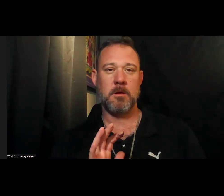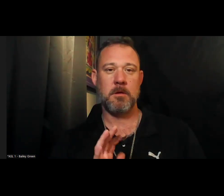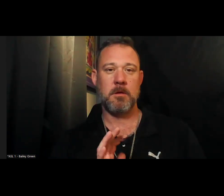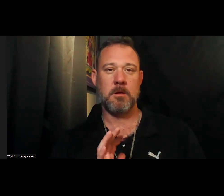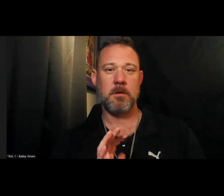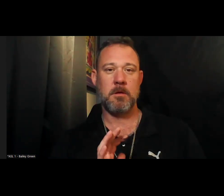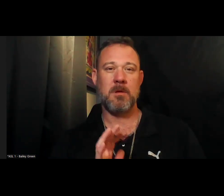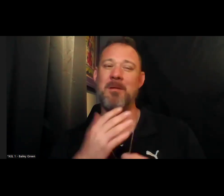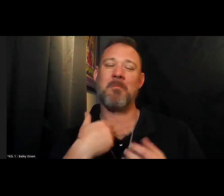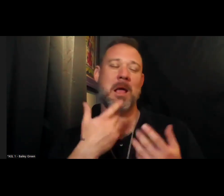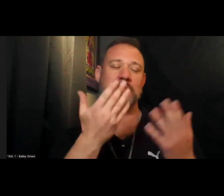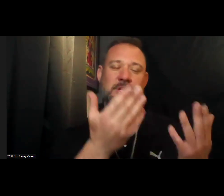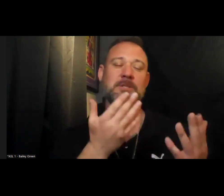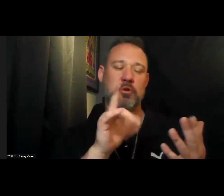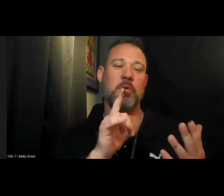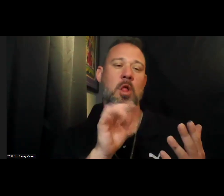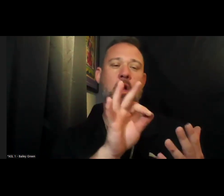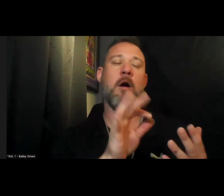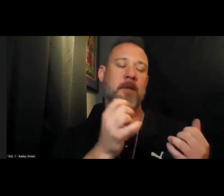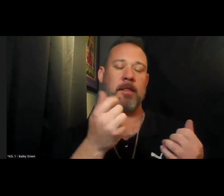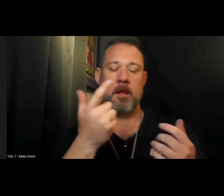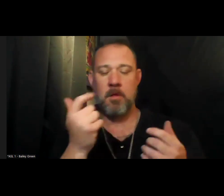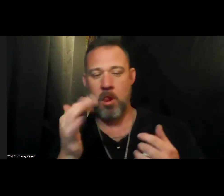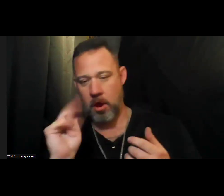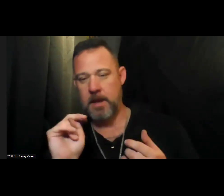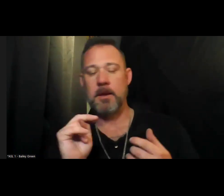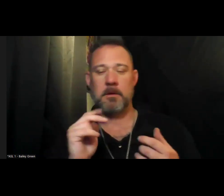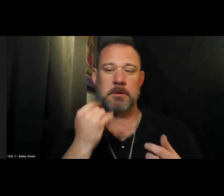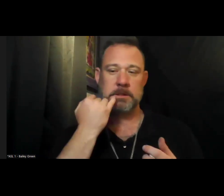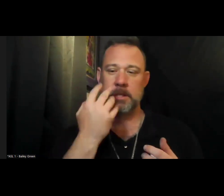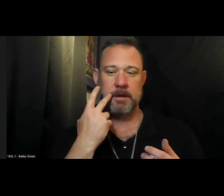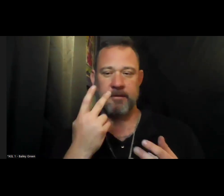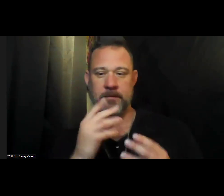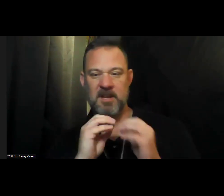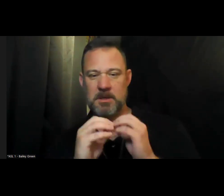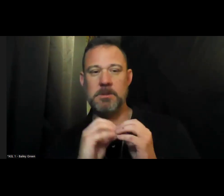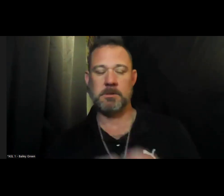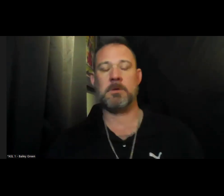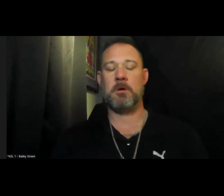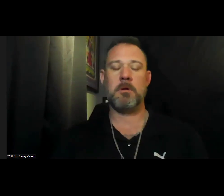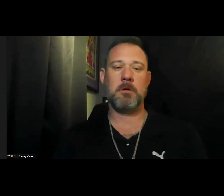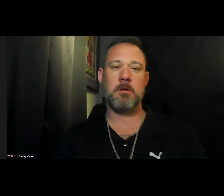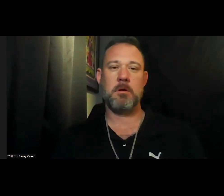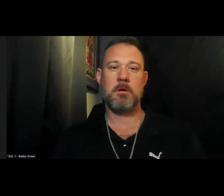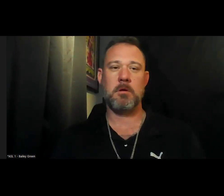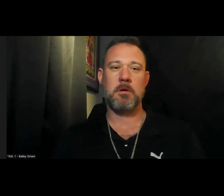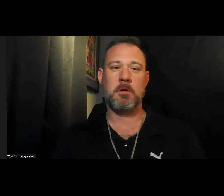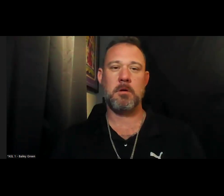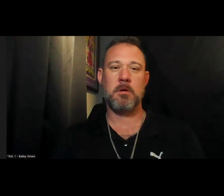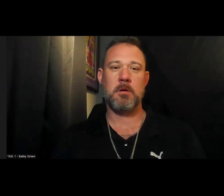and log back on and see if that just clears out the system. So why don't you try once